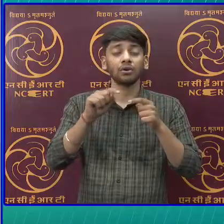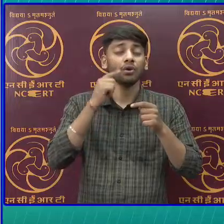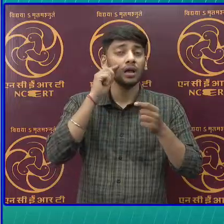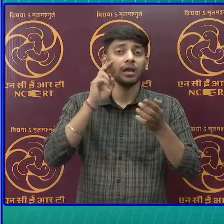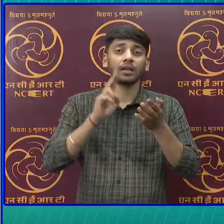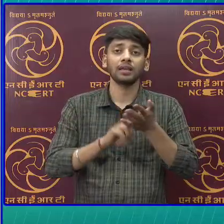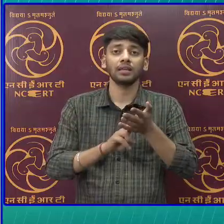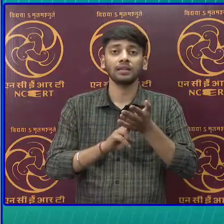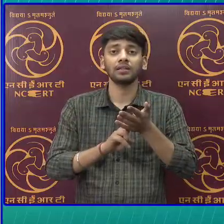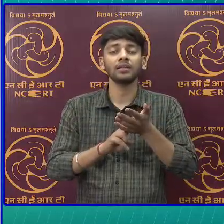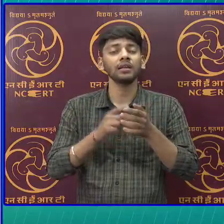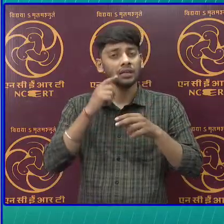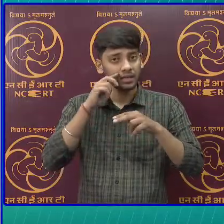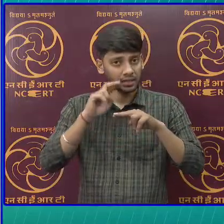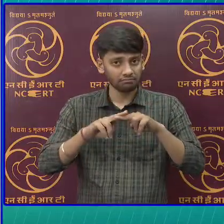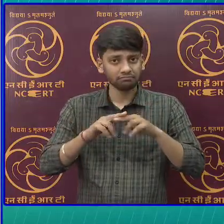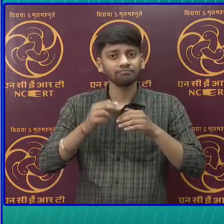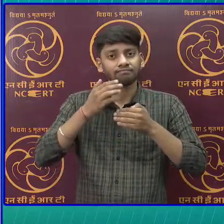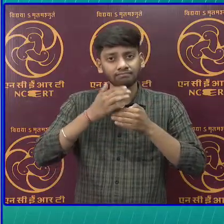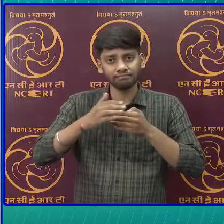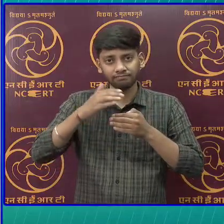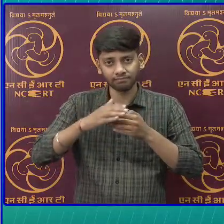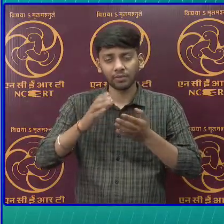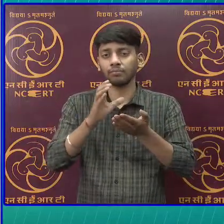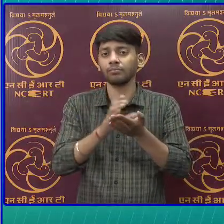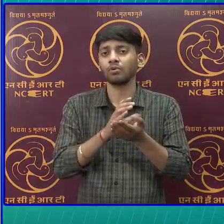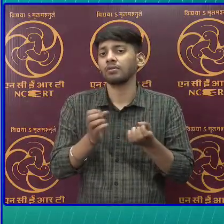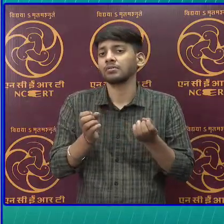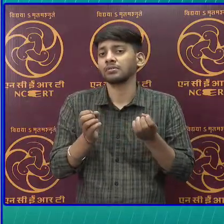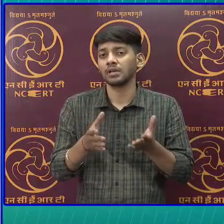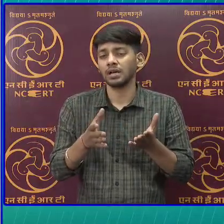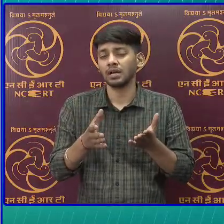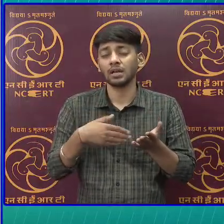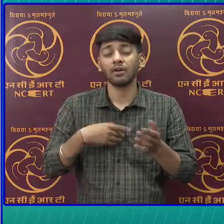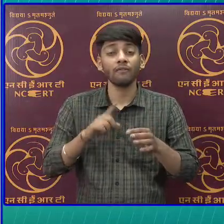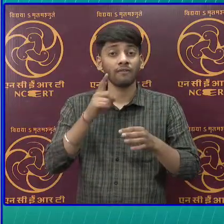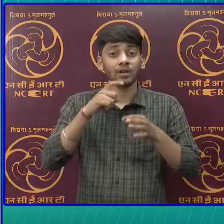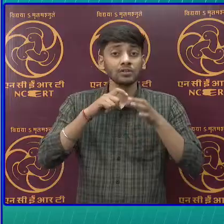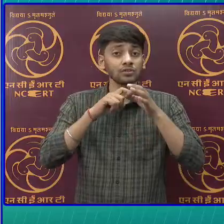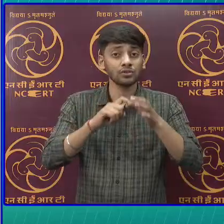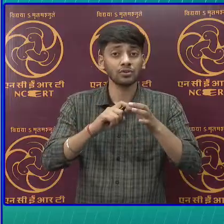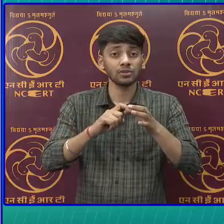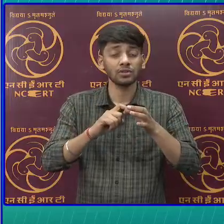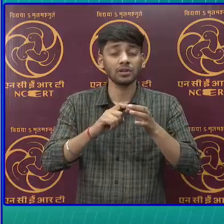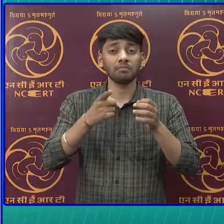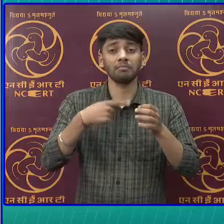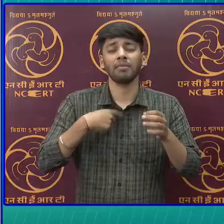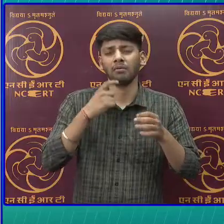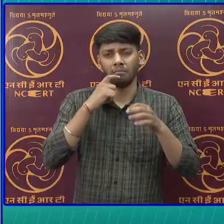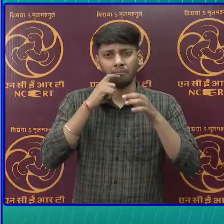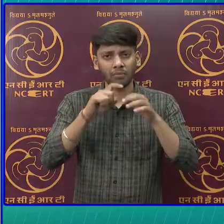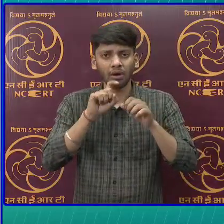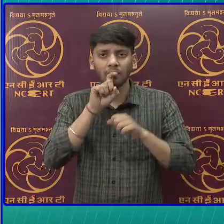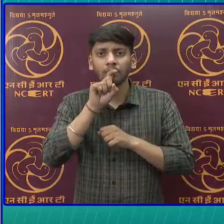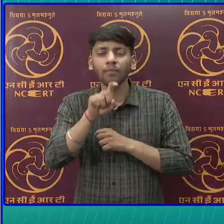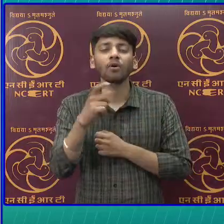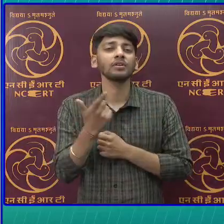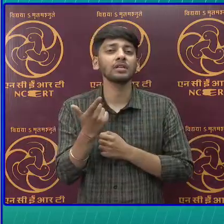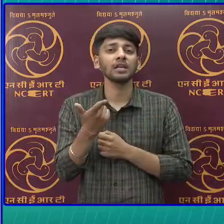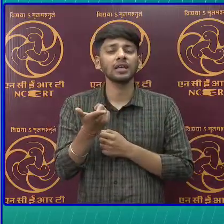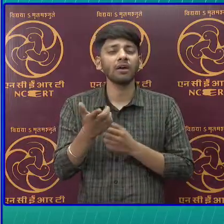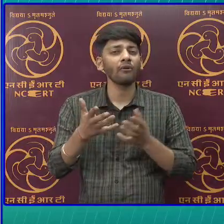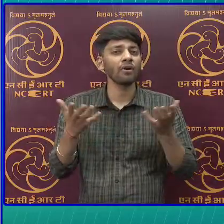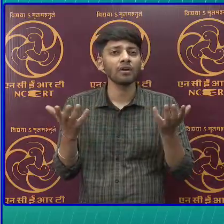dth.class9@cit.nic.in. So, now we are proceeding towards our session, and my first question. So, ma'am, I would like to ask you, what are